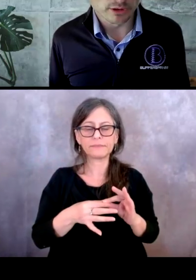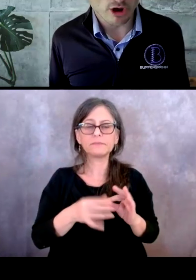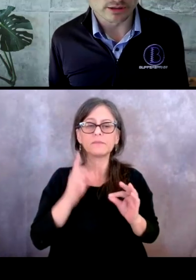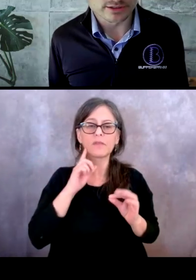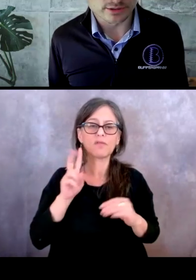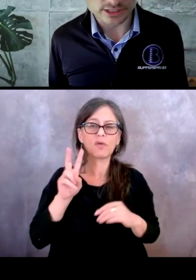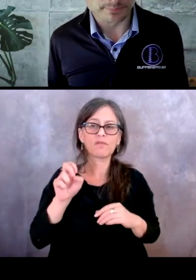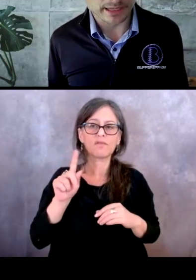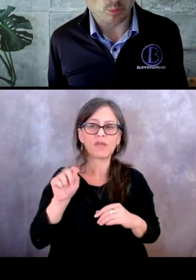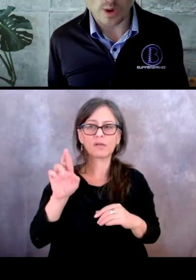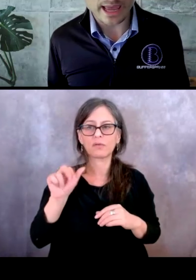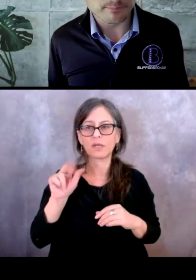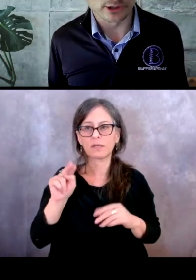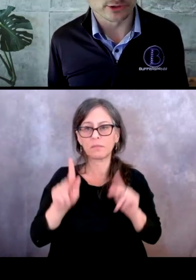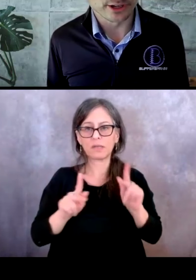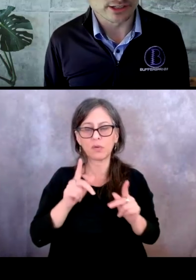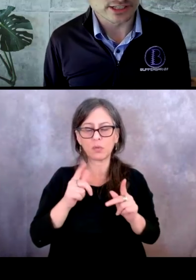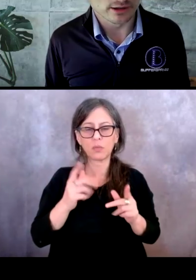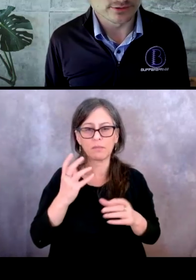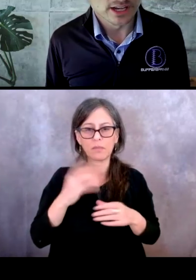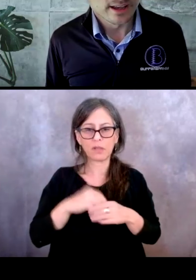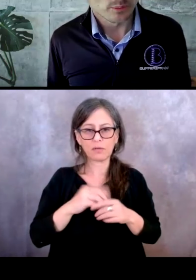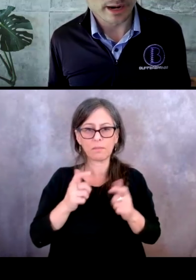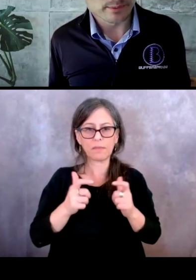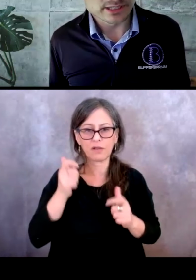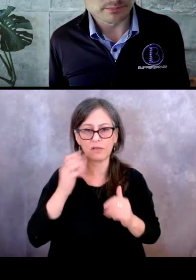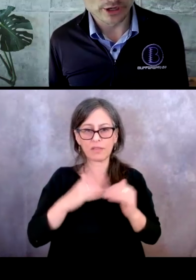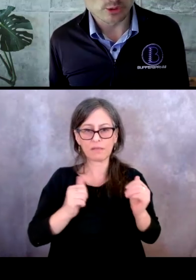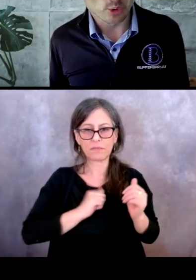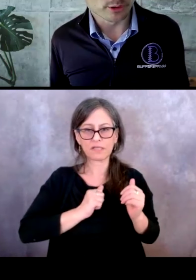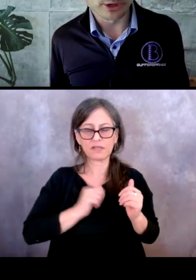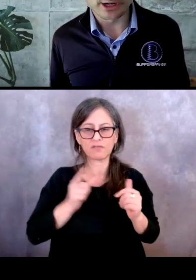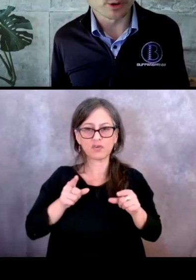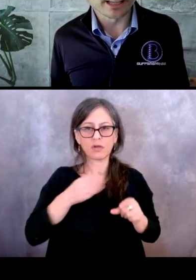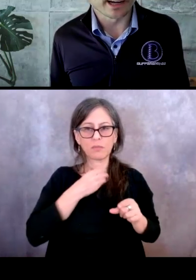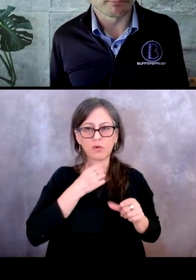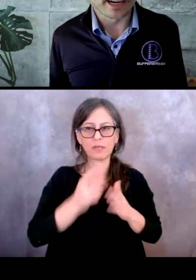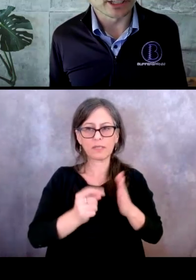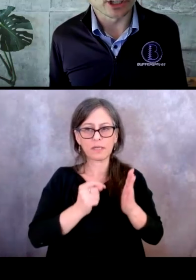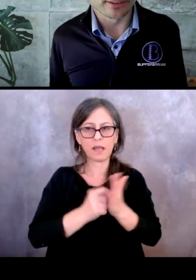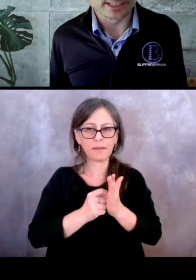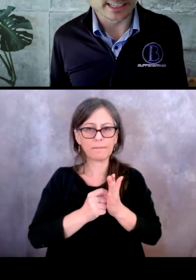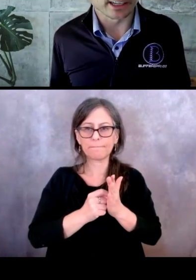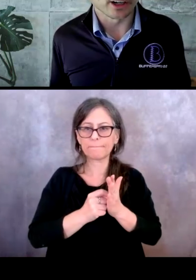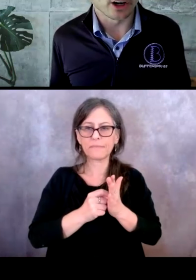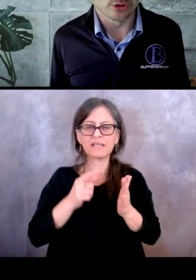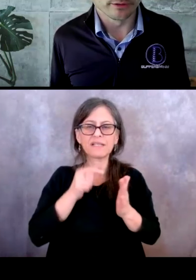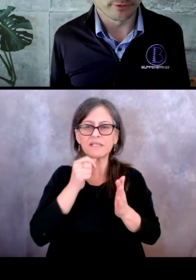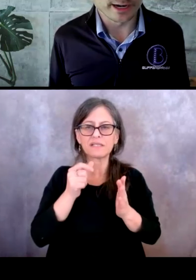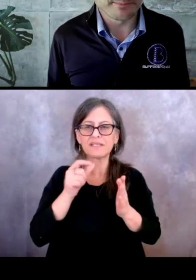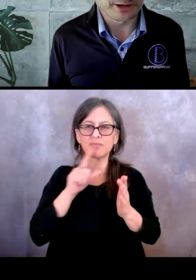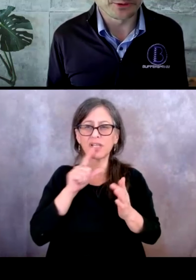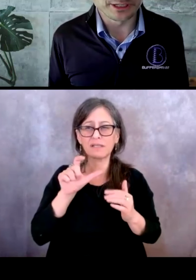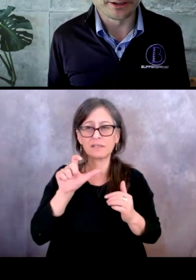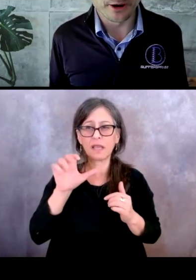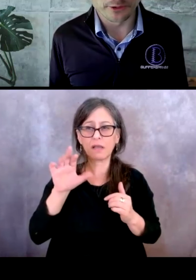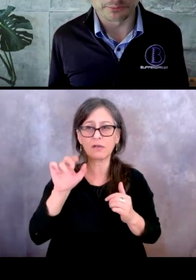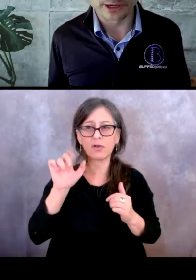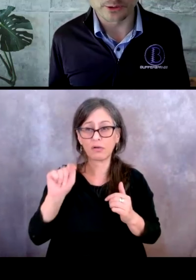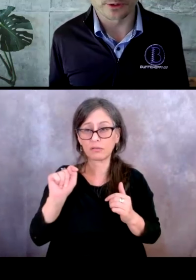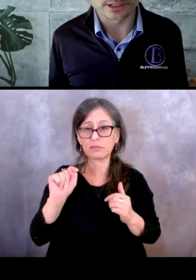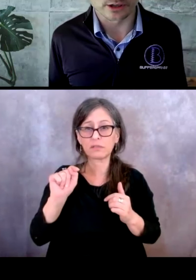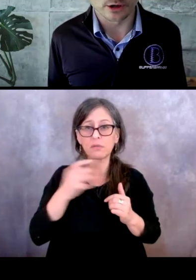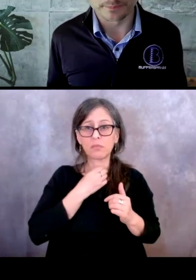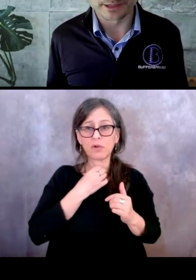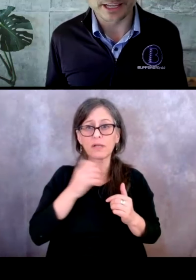We belong to something way bigger than ourselves. When I was in the Marine Corps is not a branch of service, it's a cult. For anybody who didn't know, the